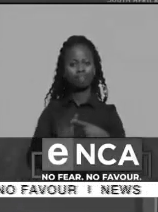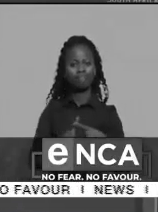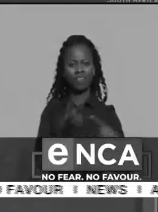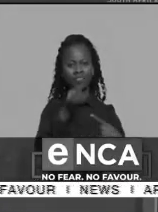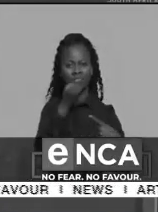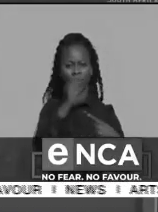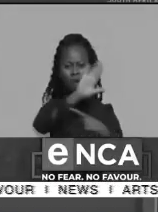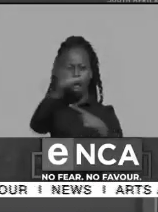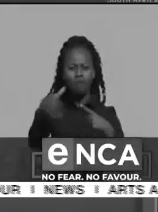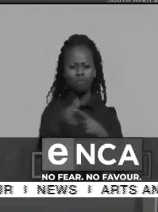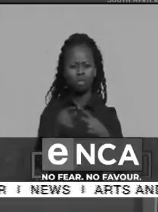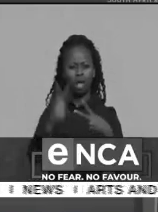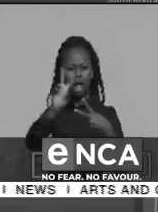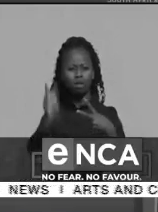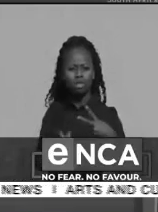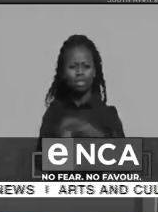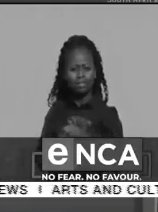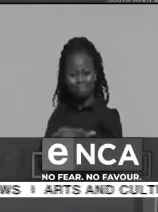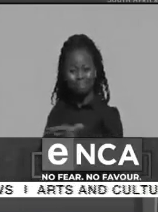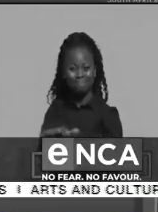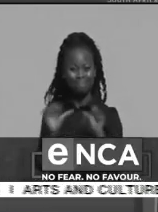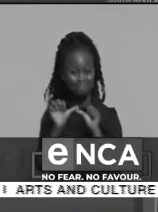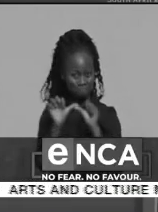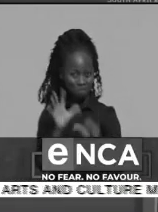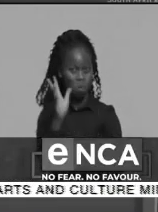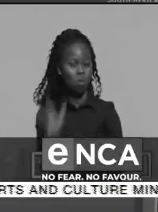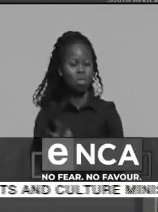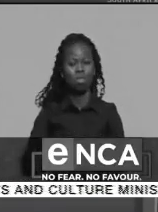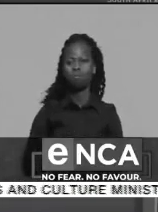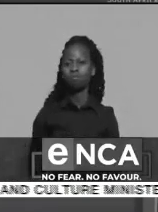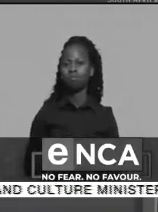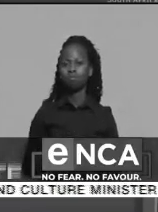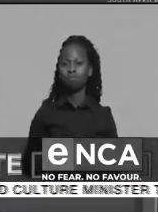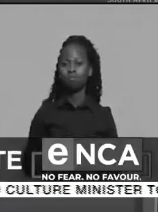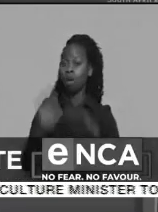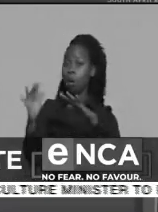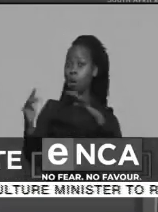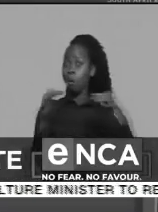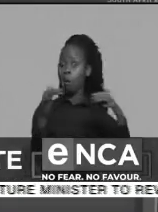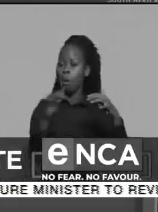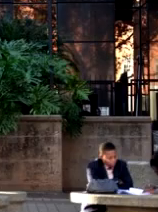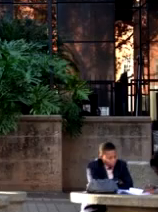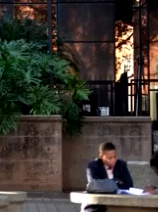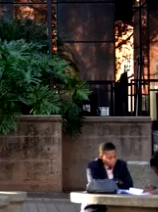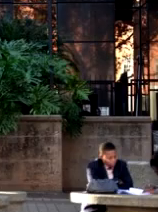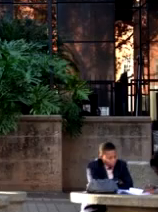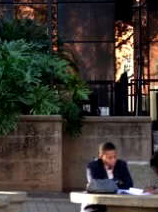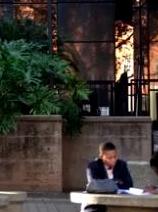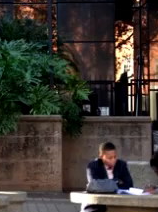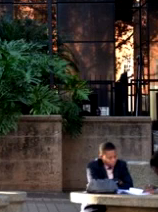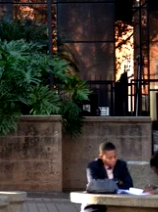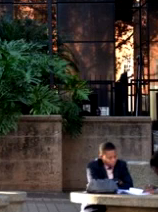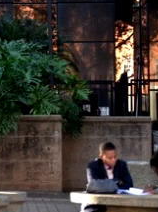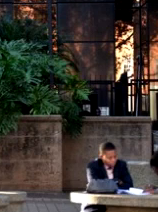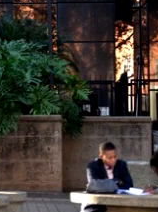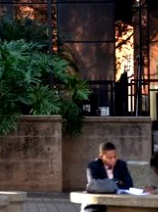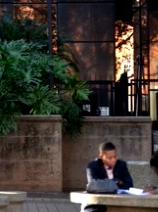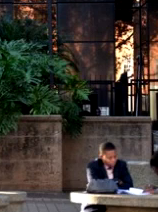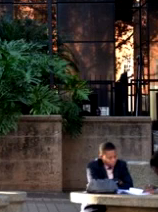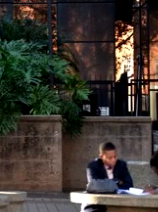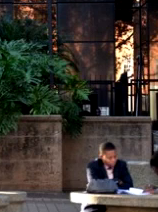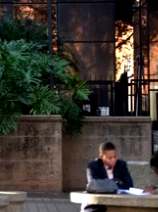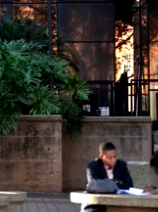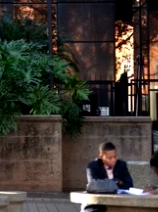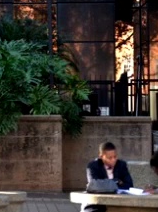been above the central bank's target range of 3% to 6%. The current inflation rate in South Africa is